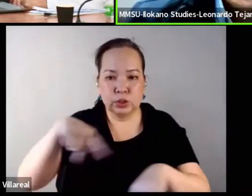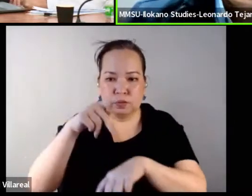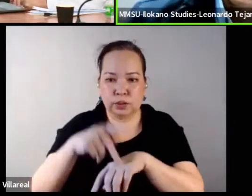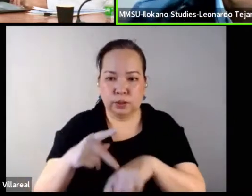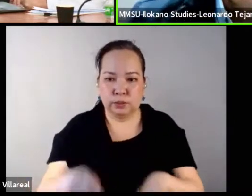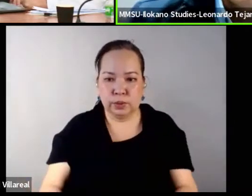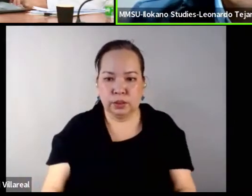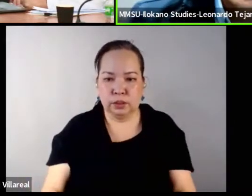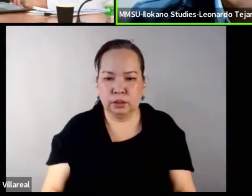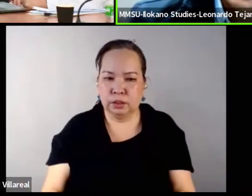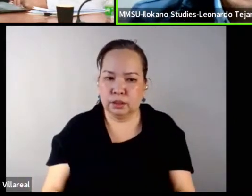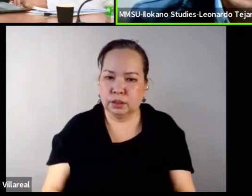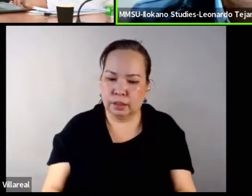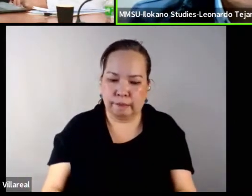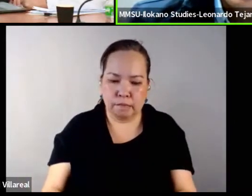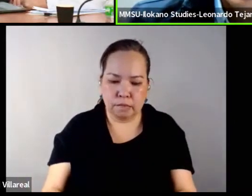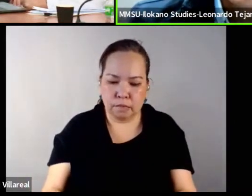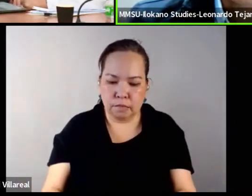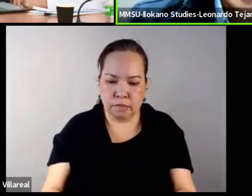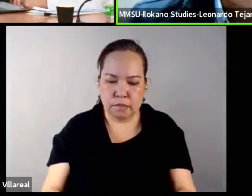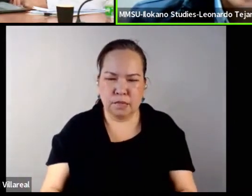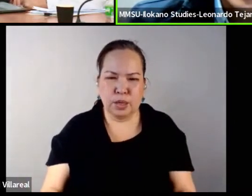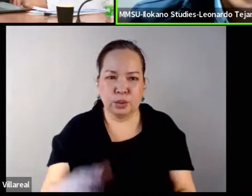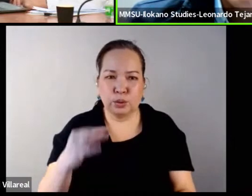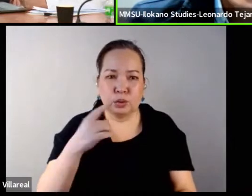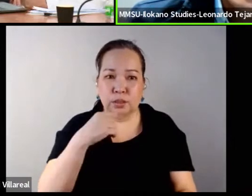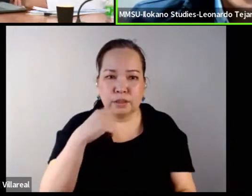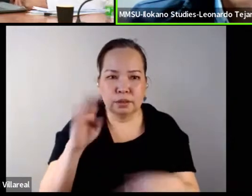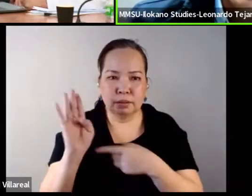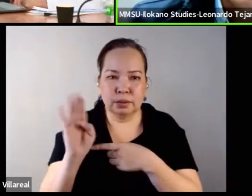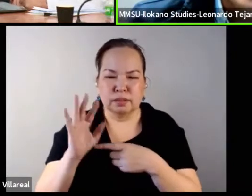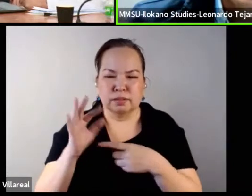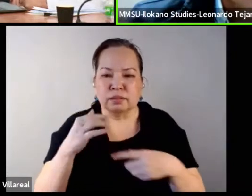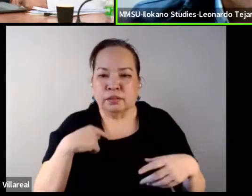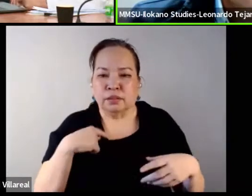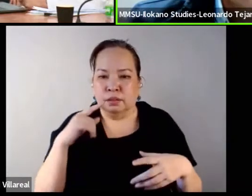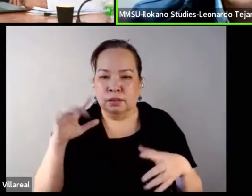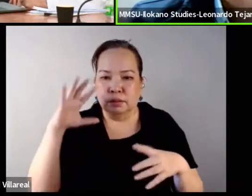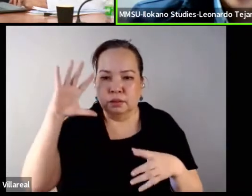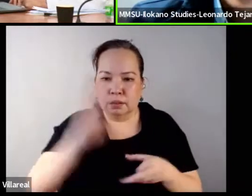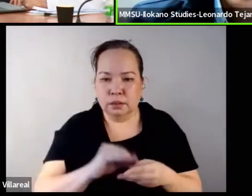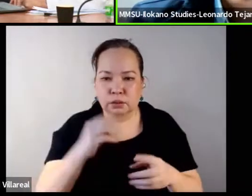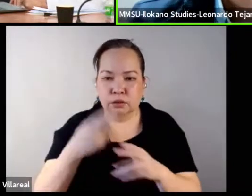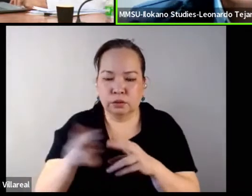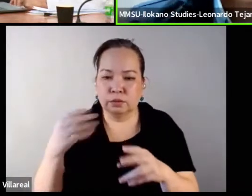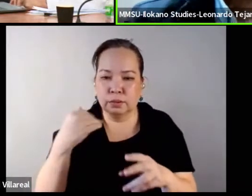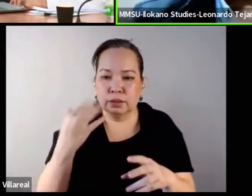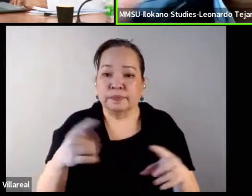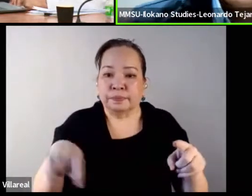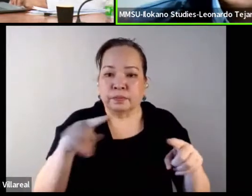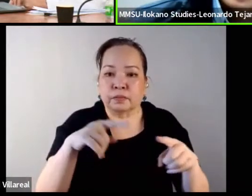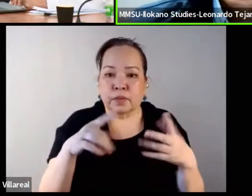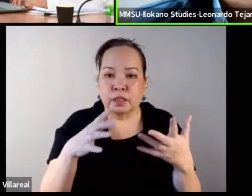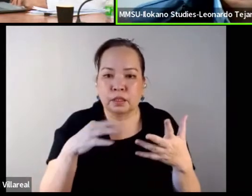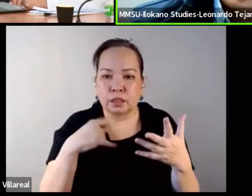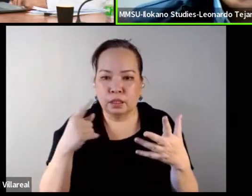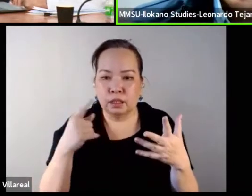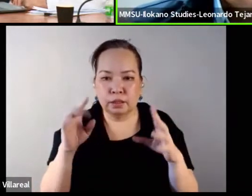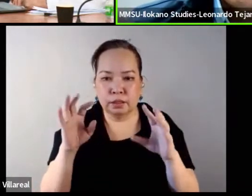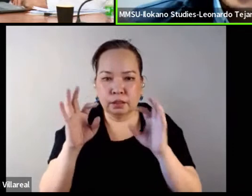why we are also encouraging LGUs to take part in making an MTB-MLE framework, particularly